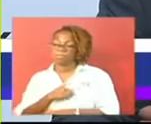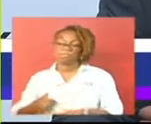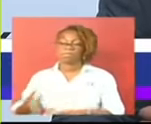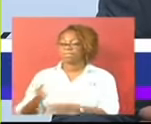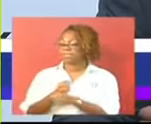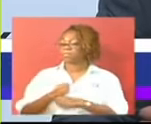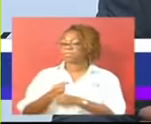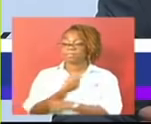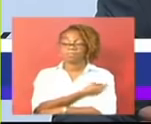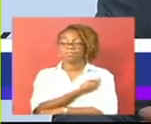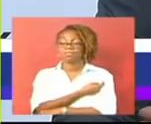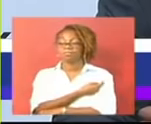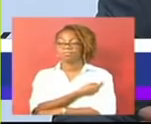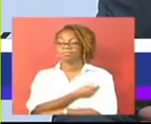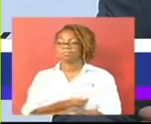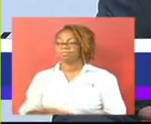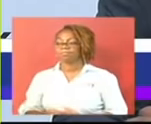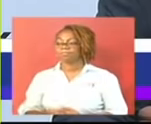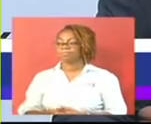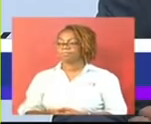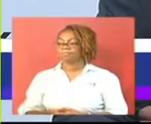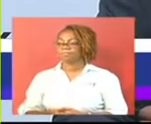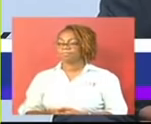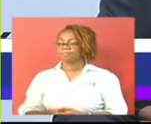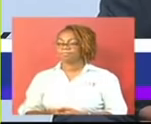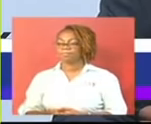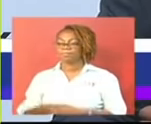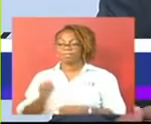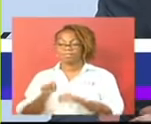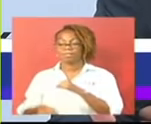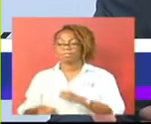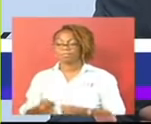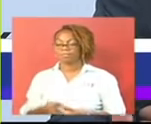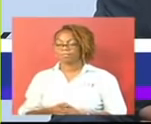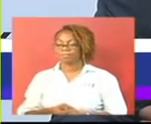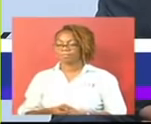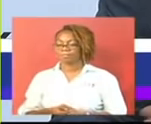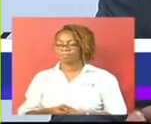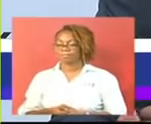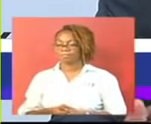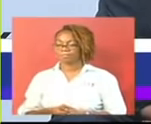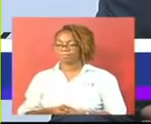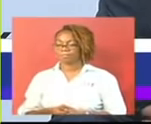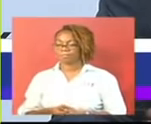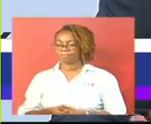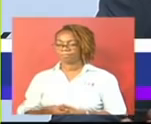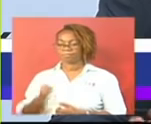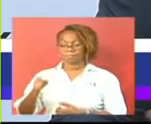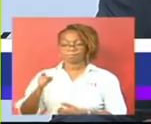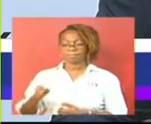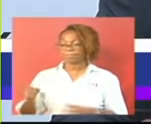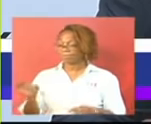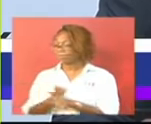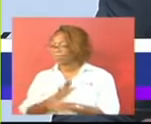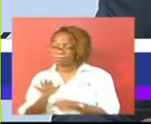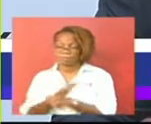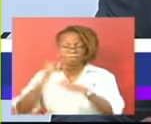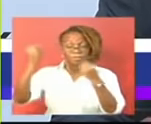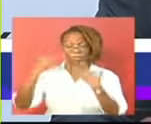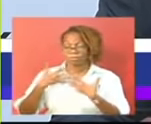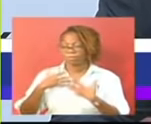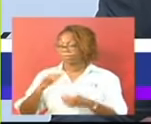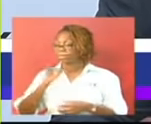it down further into hospitals, not something that I have at my disposal, but that is information that I suppose can be sourced and provided.